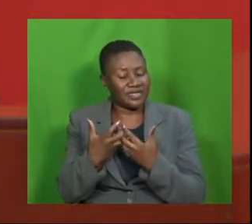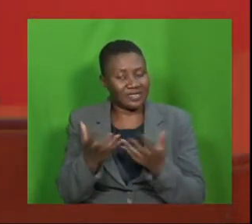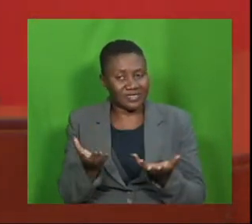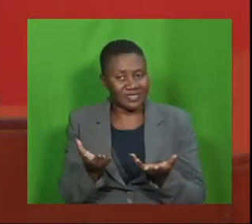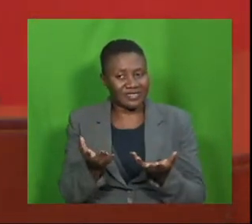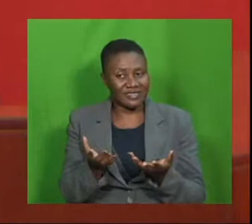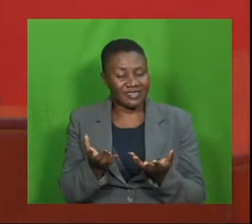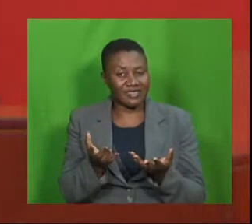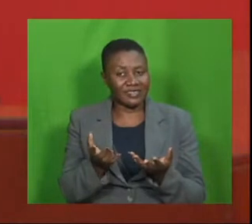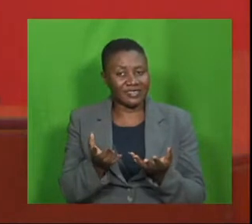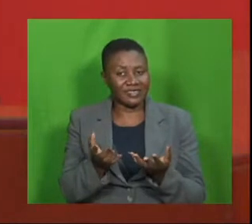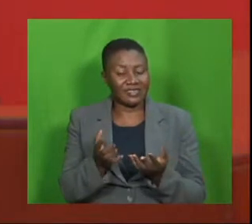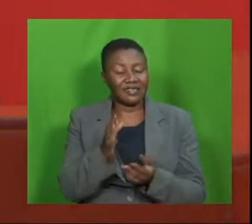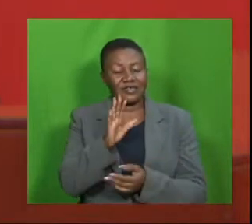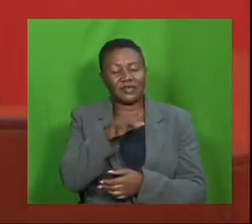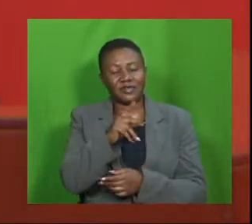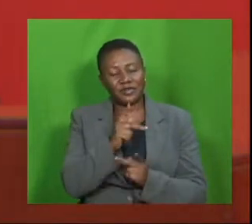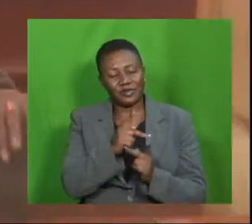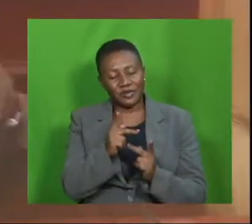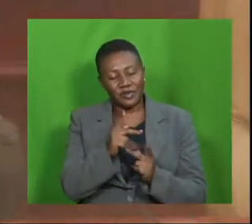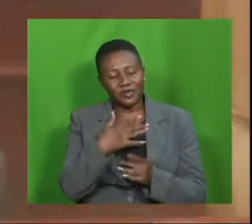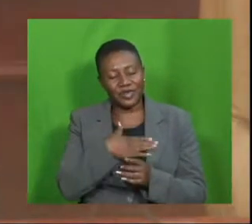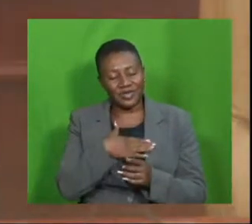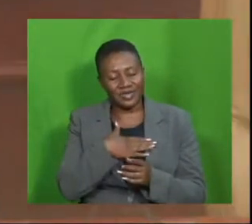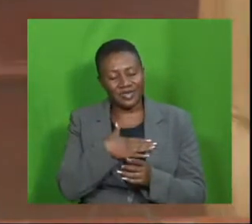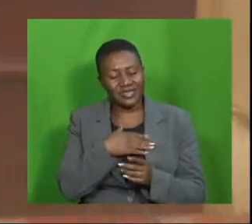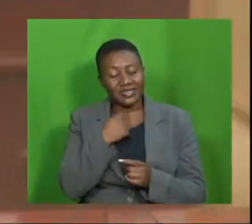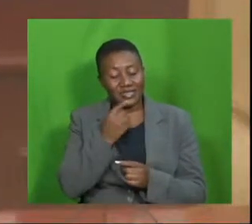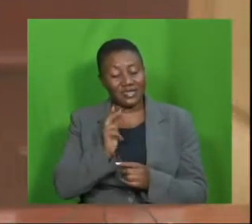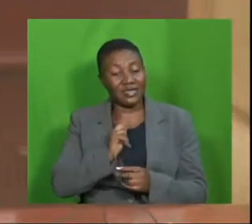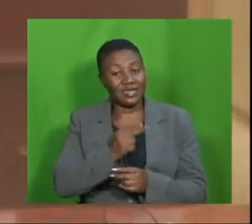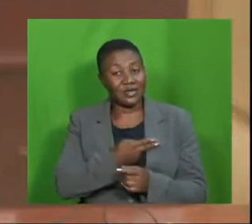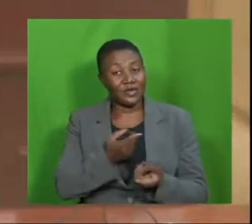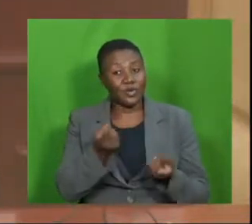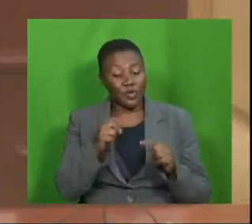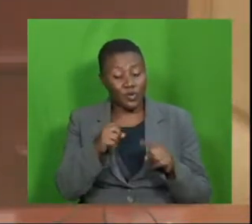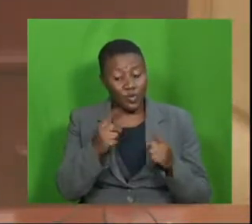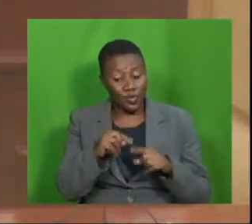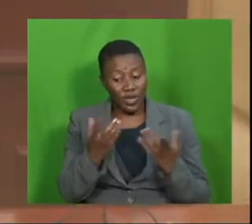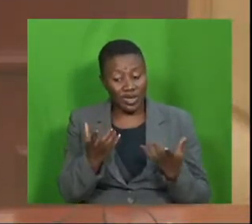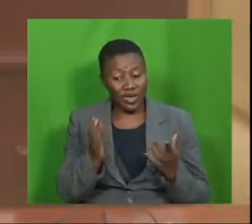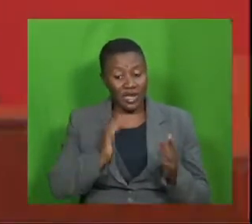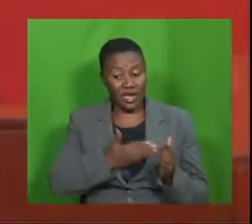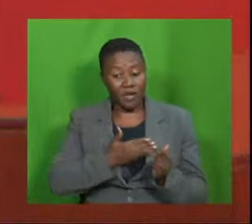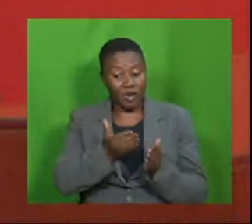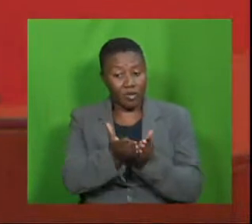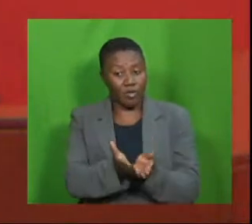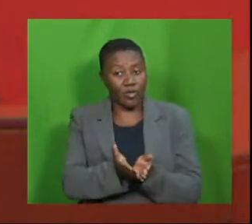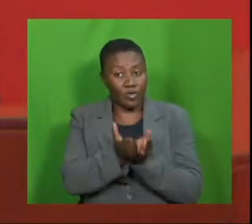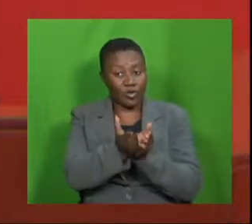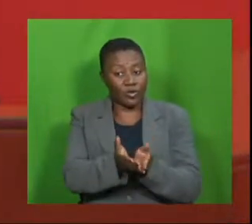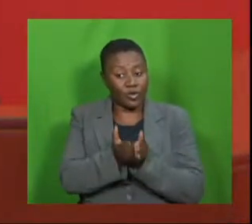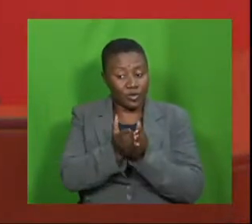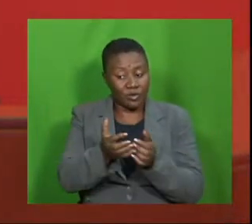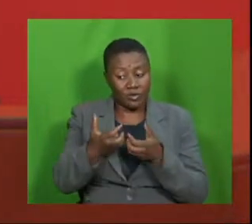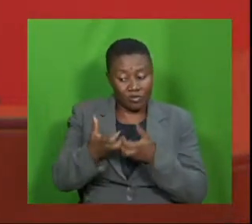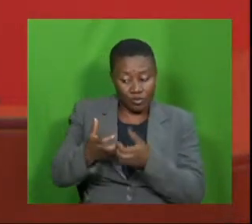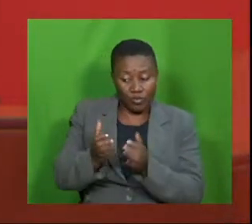kindly tell us when our patrol boats will come.